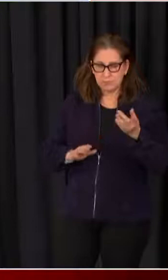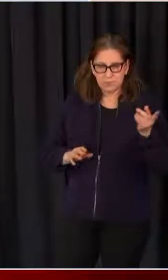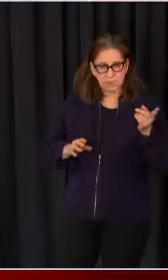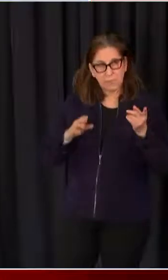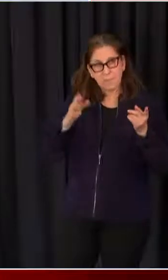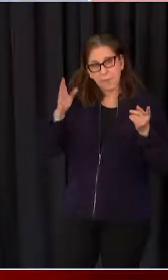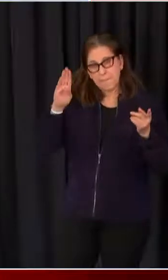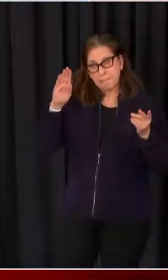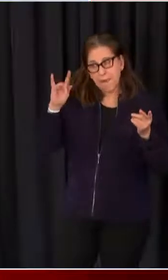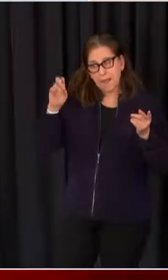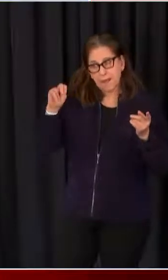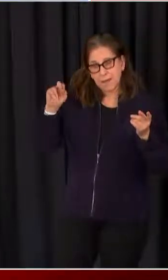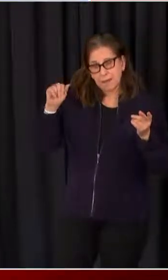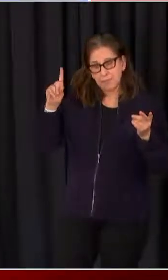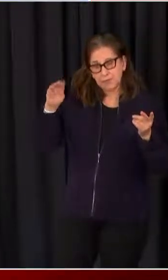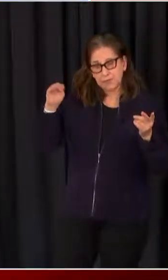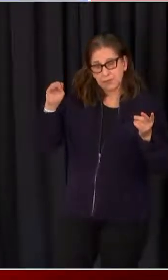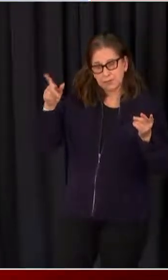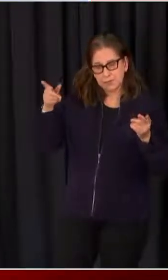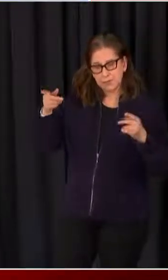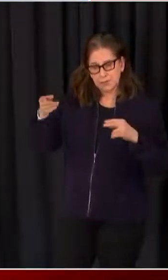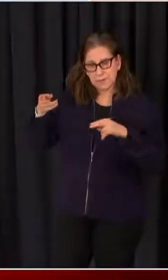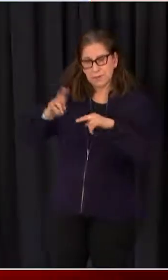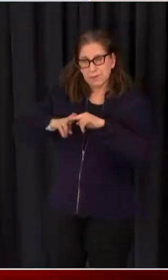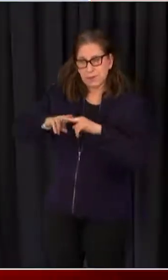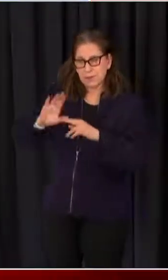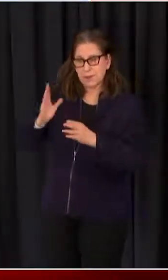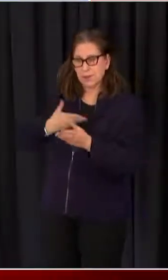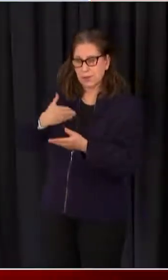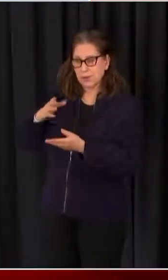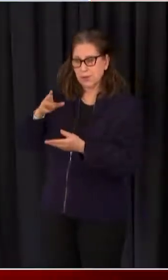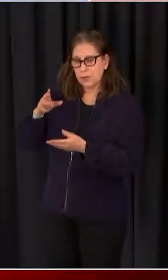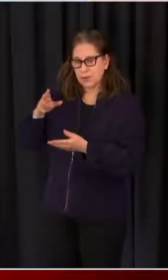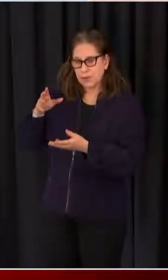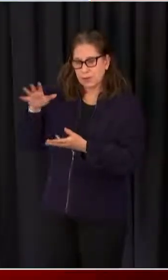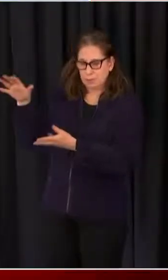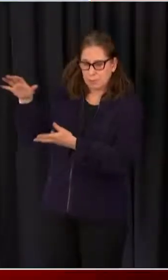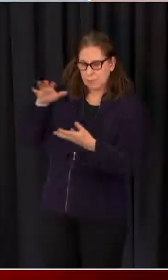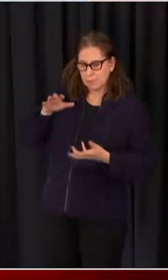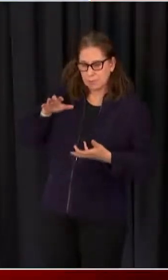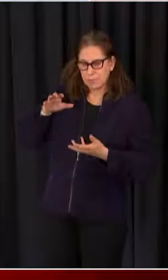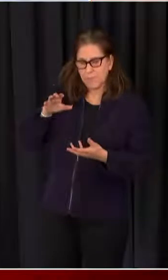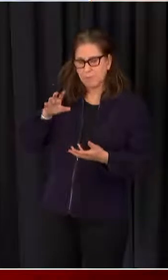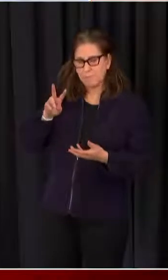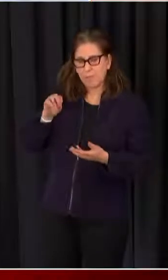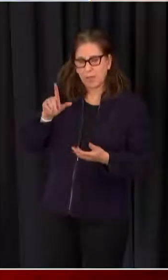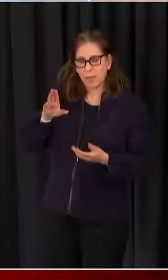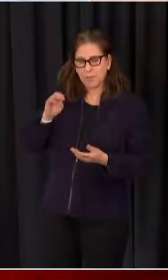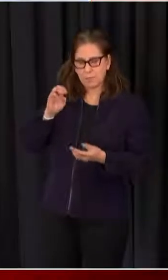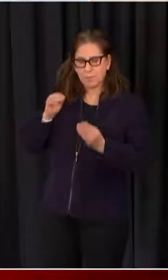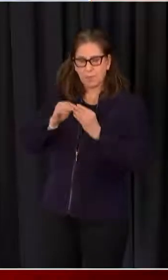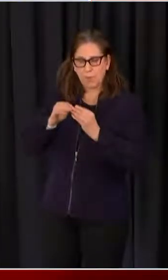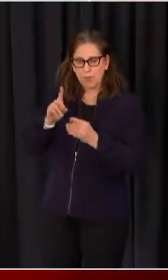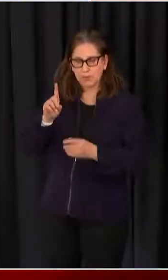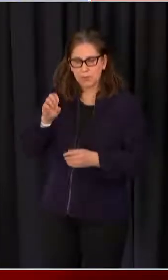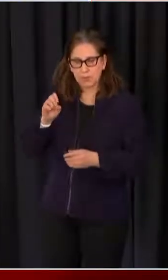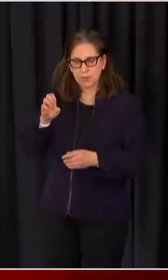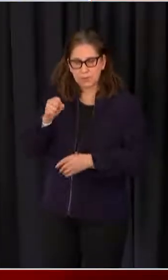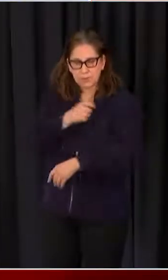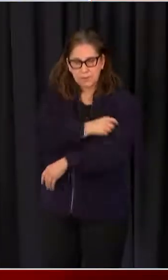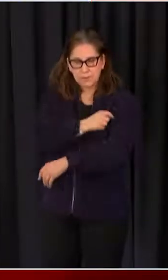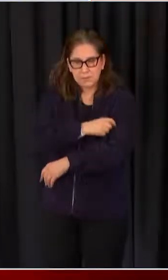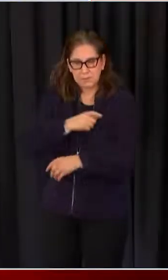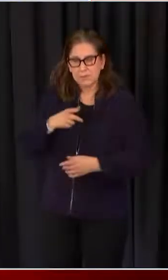by the end of May. Now, what that means in terms of how many doses we actually get in the district that supports our need